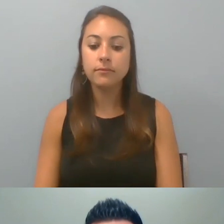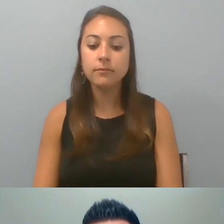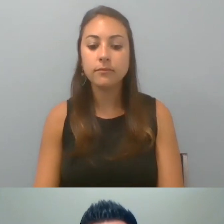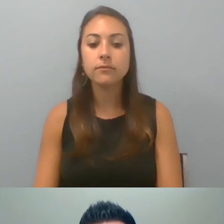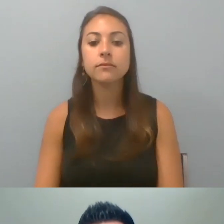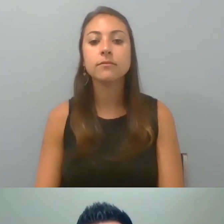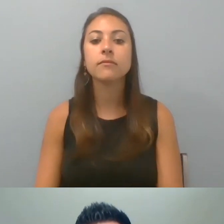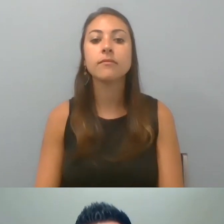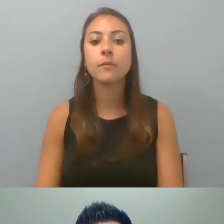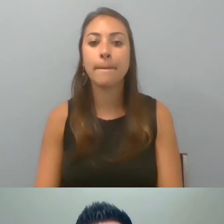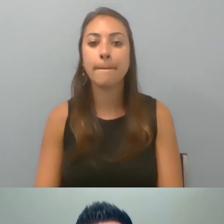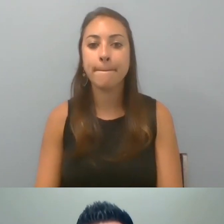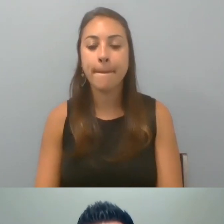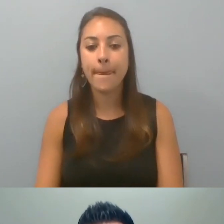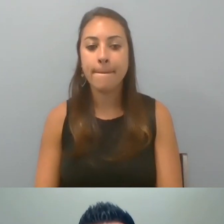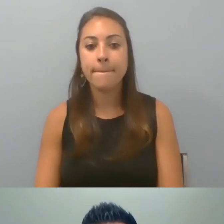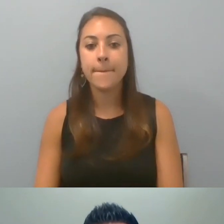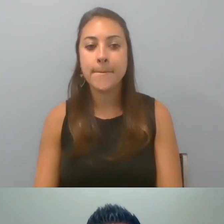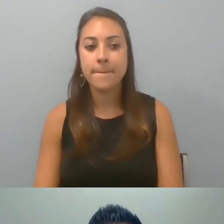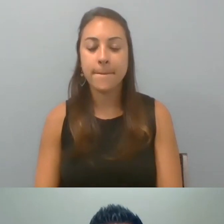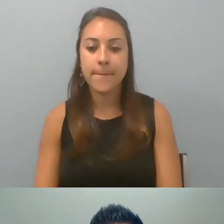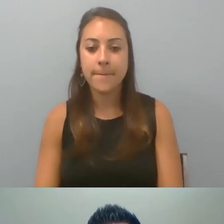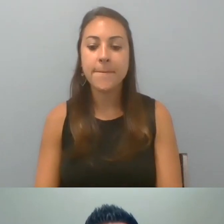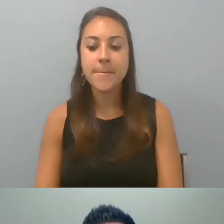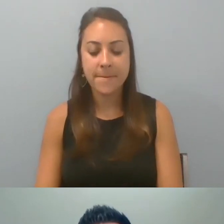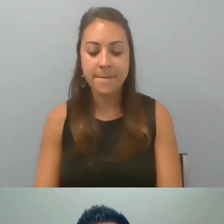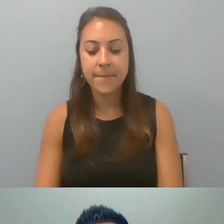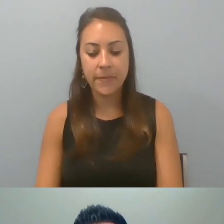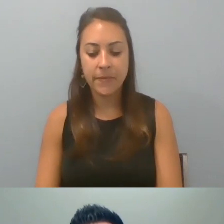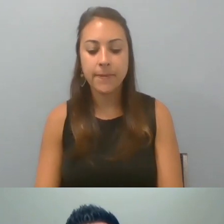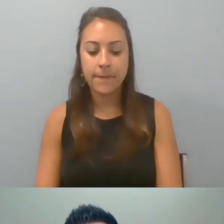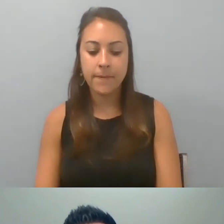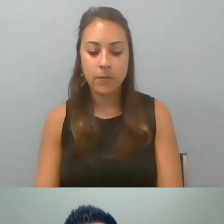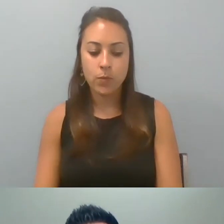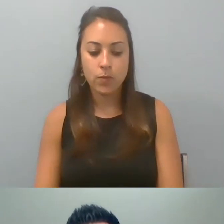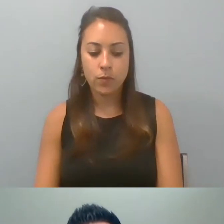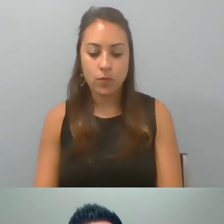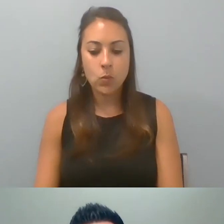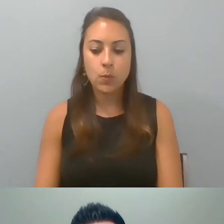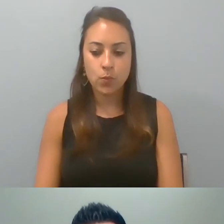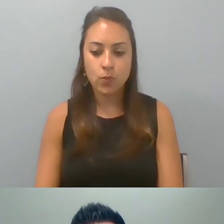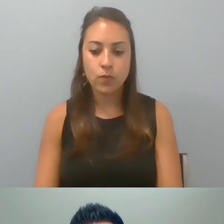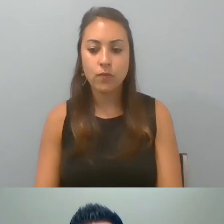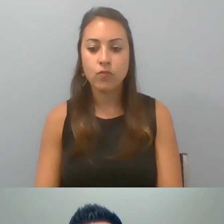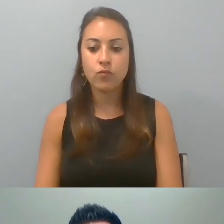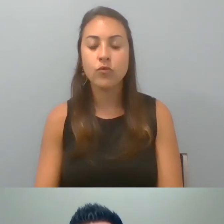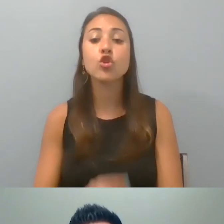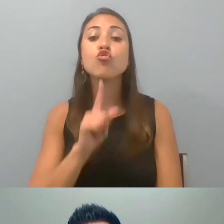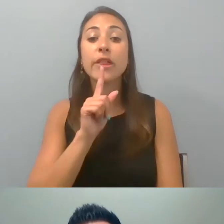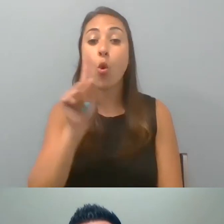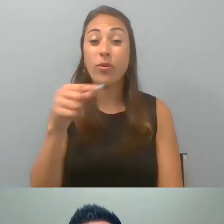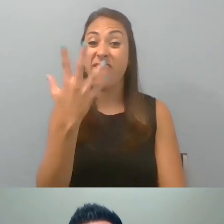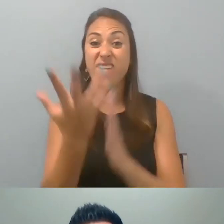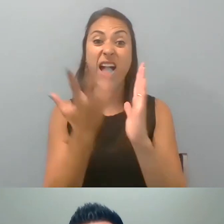our program across campus, there's actually only 5 hours when there's not a full